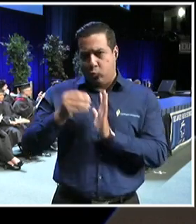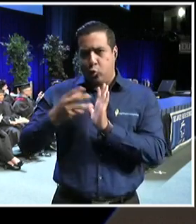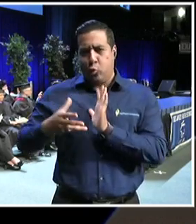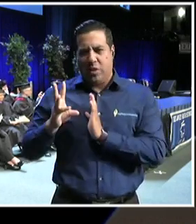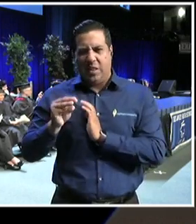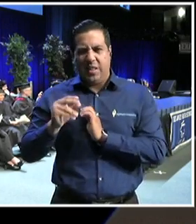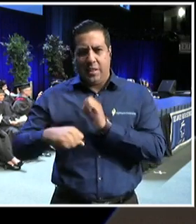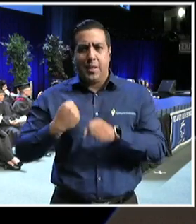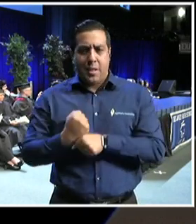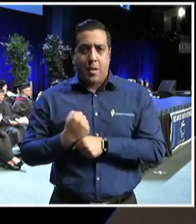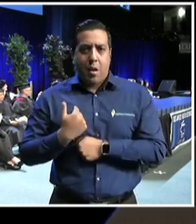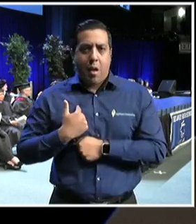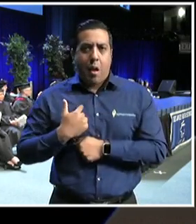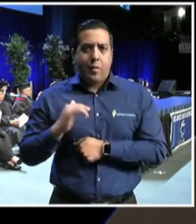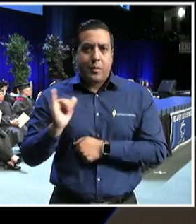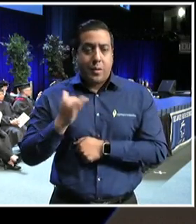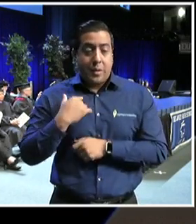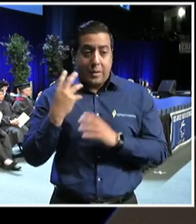years,